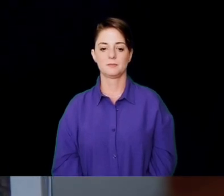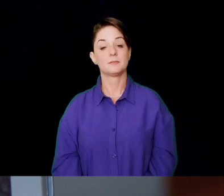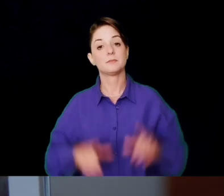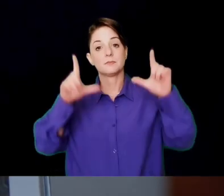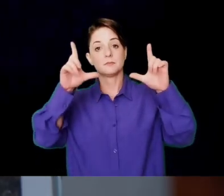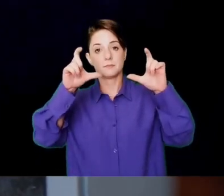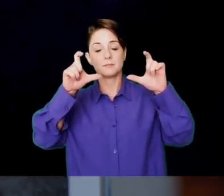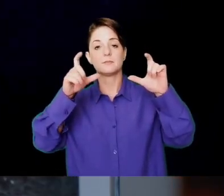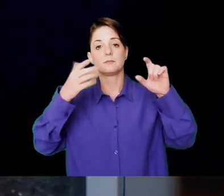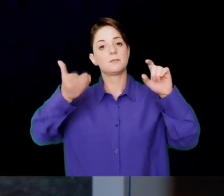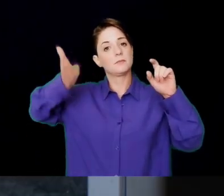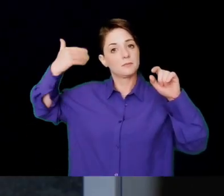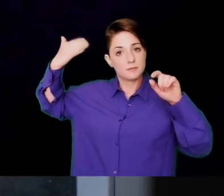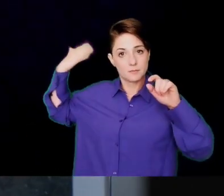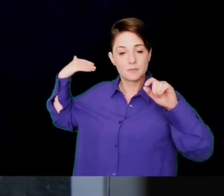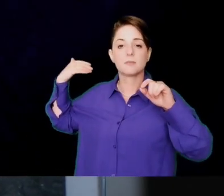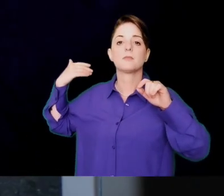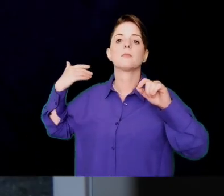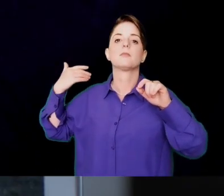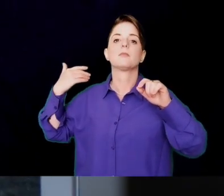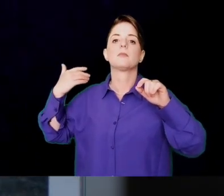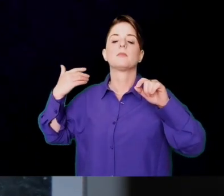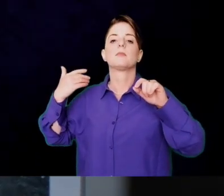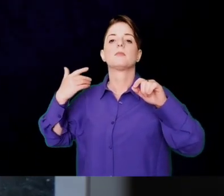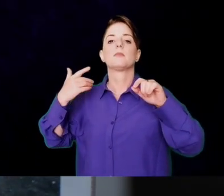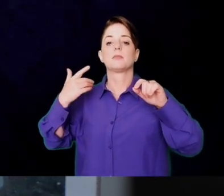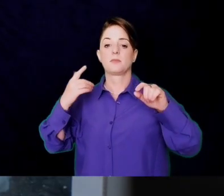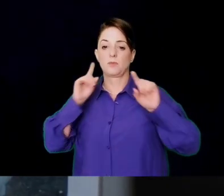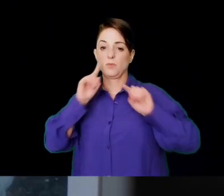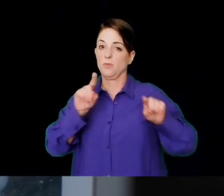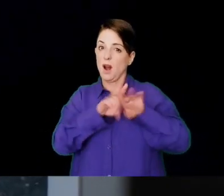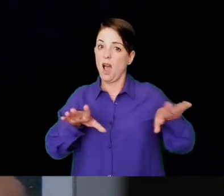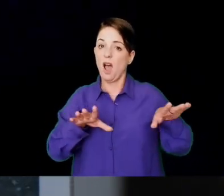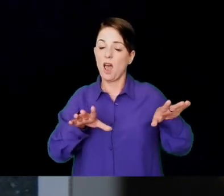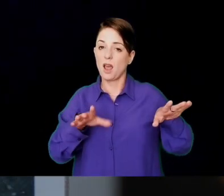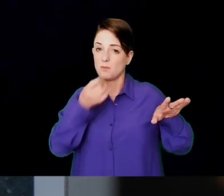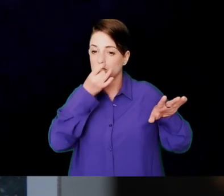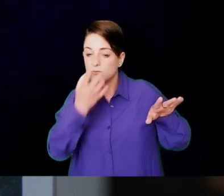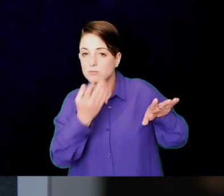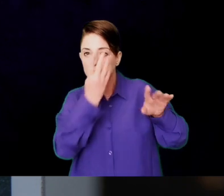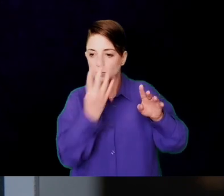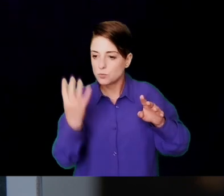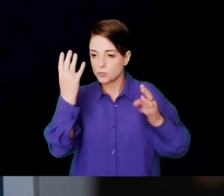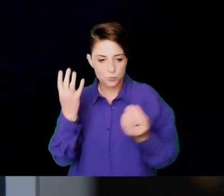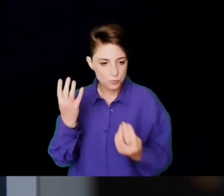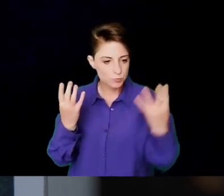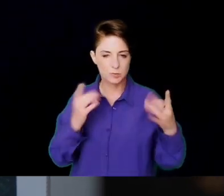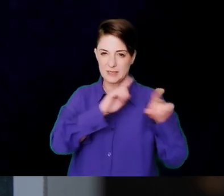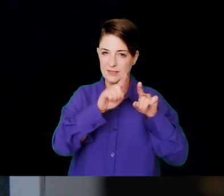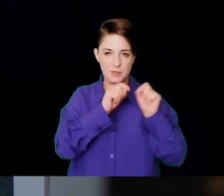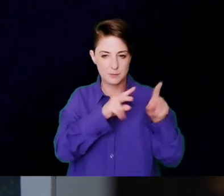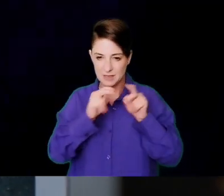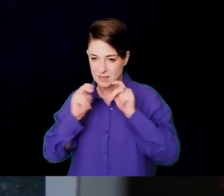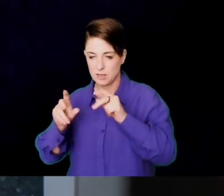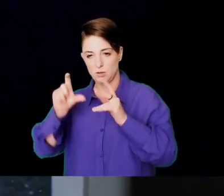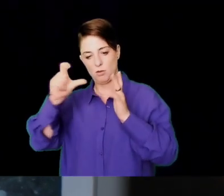This is how the seabed was before the scallopers came about. This was all pristine. You had the dead man's